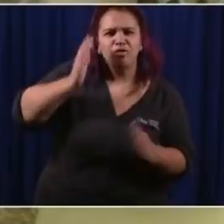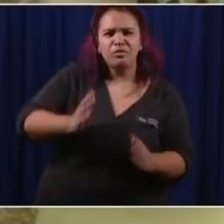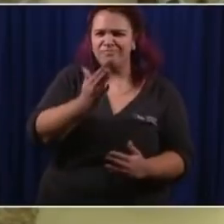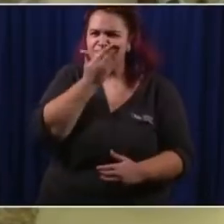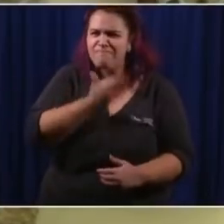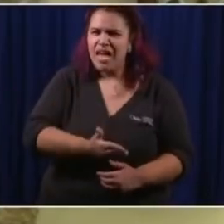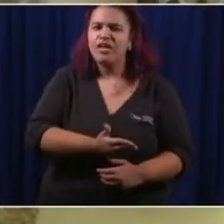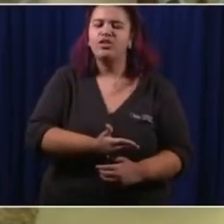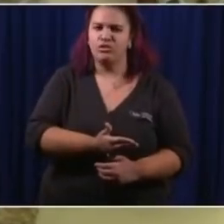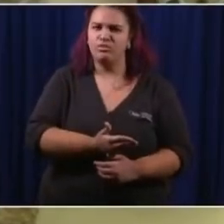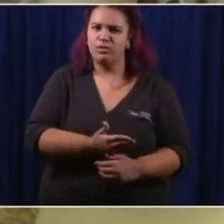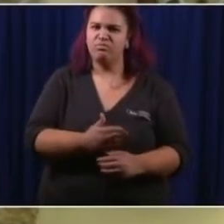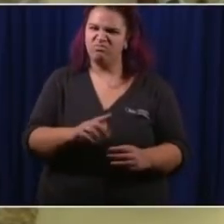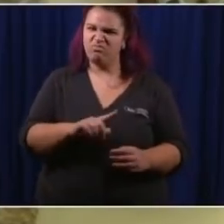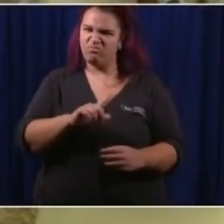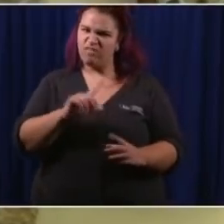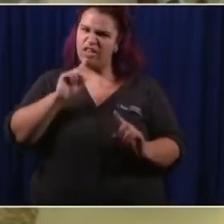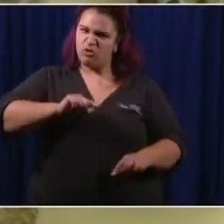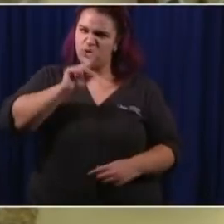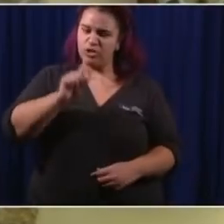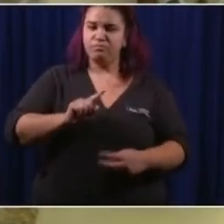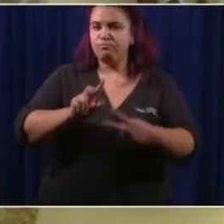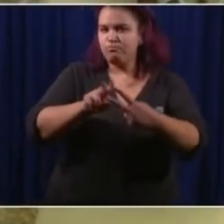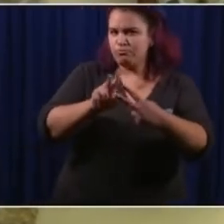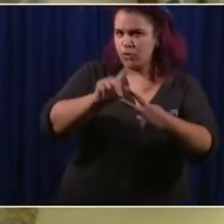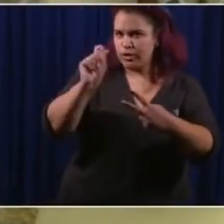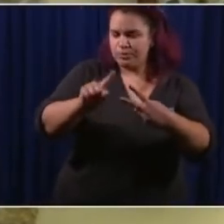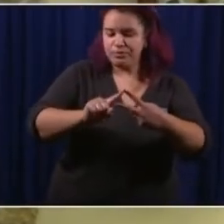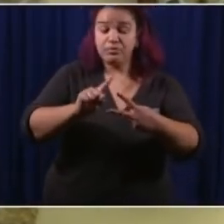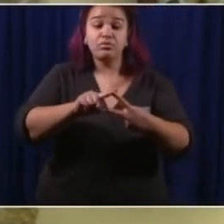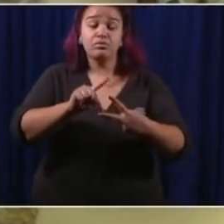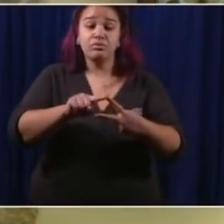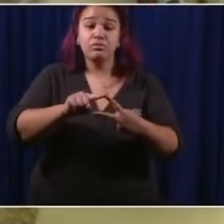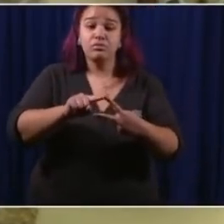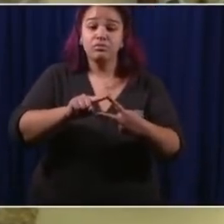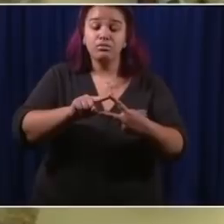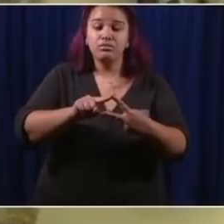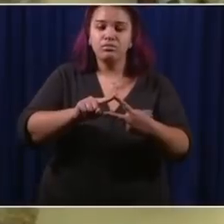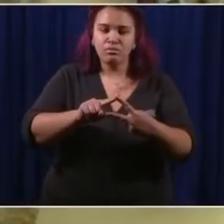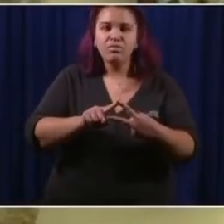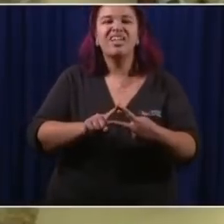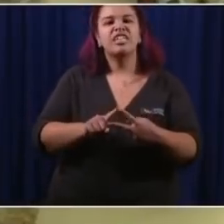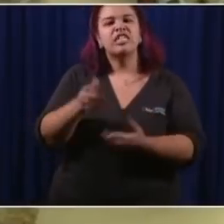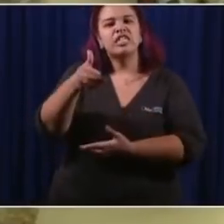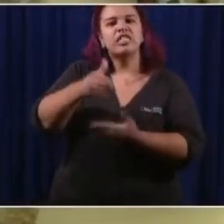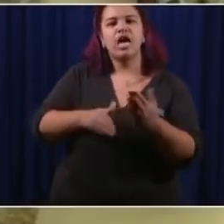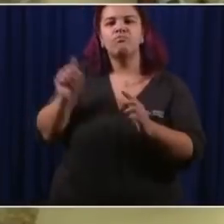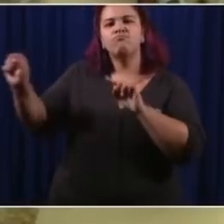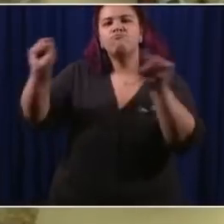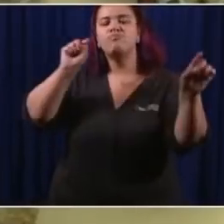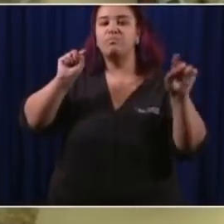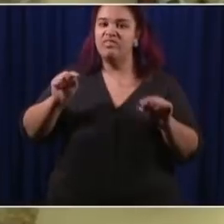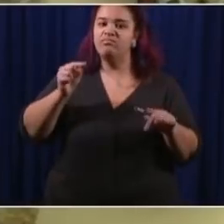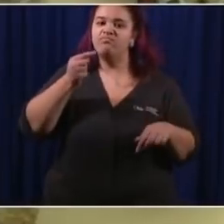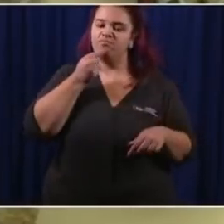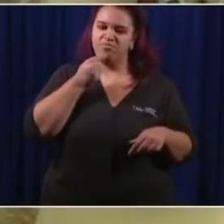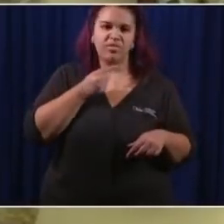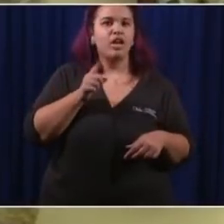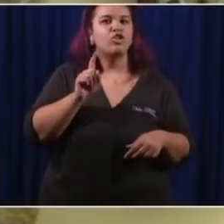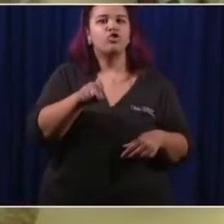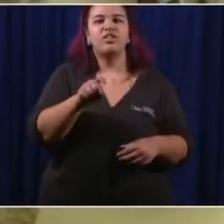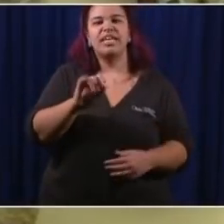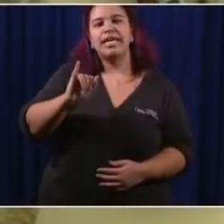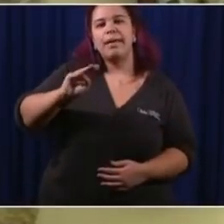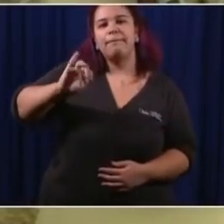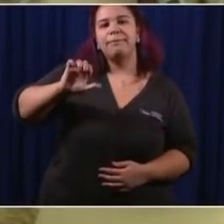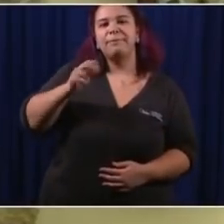question. Two-parter for you. First of all, are you taking calls for your impeachment seriously? And secondly, it's been several weeks